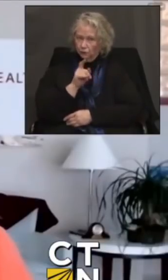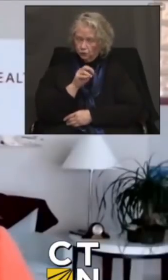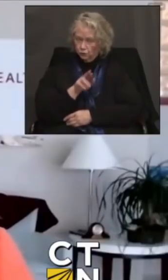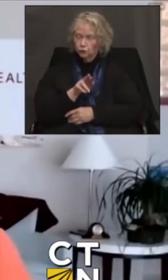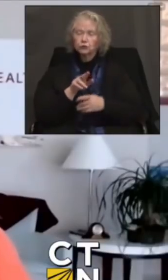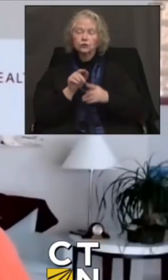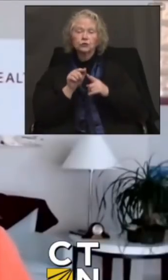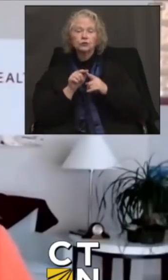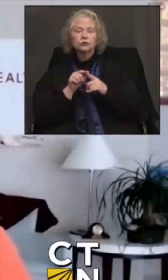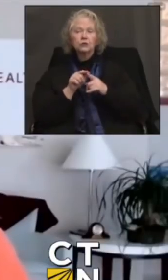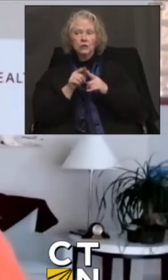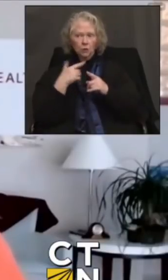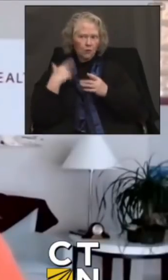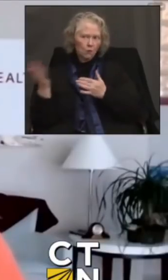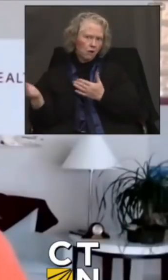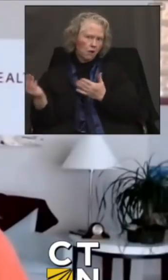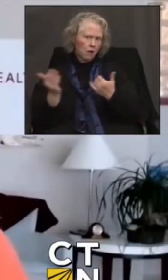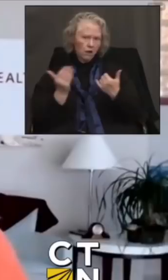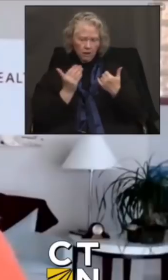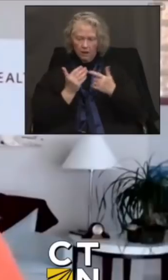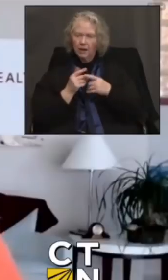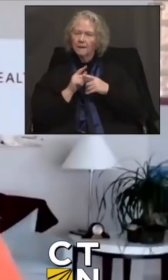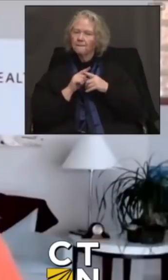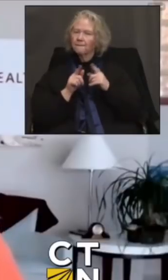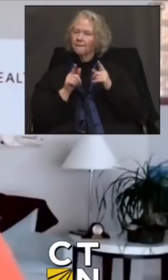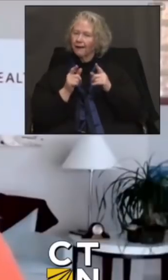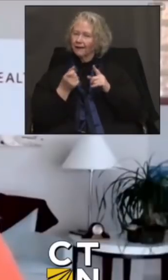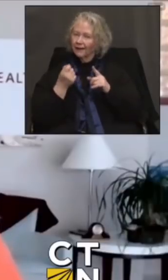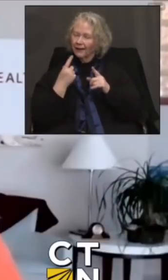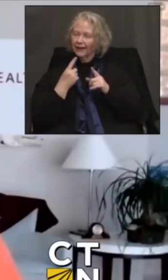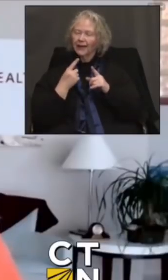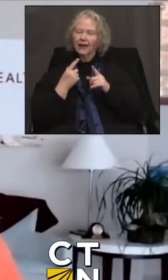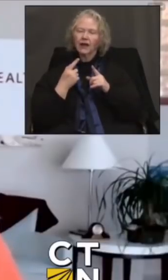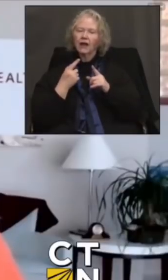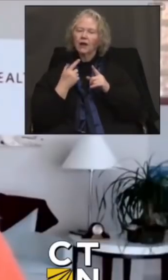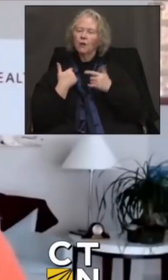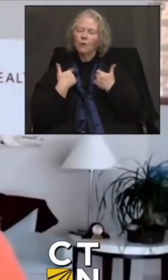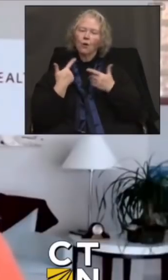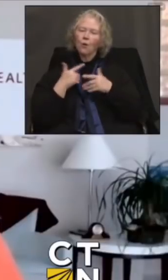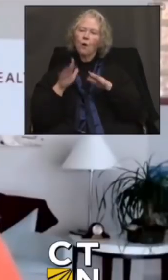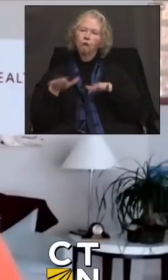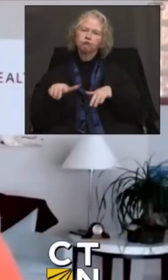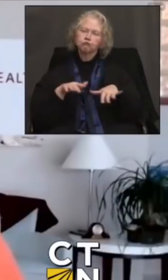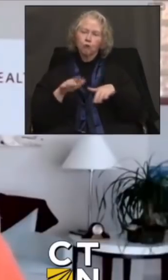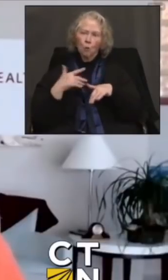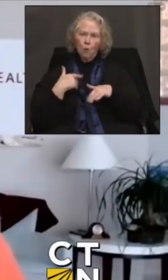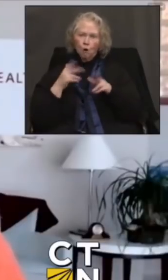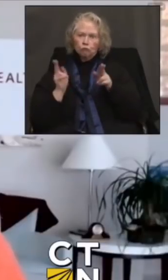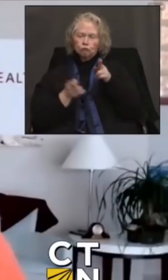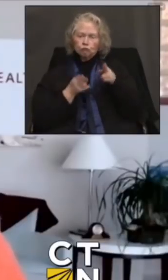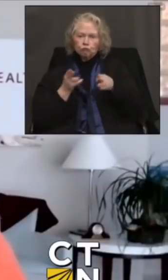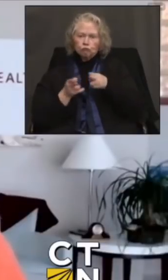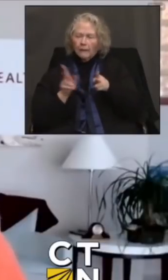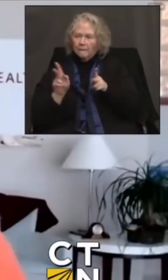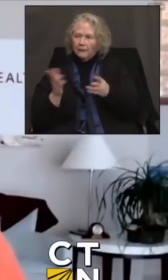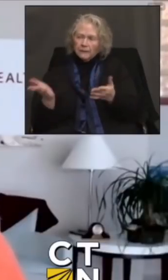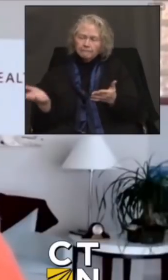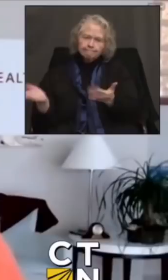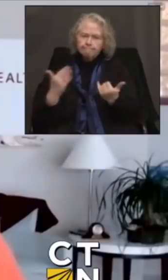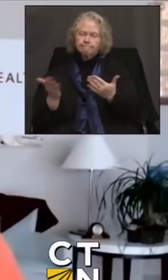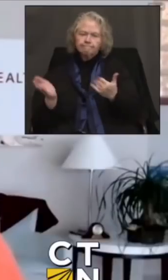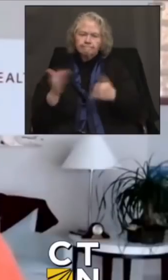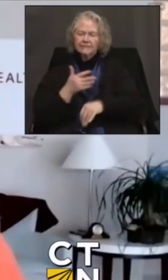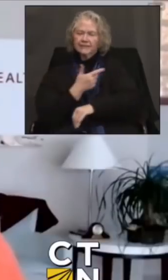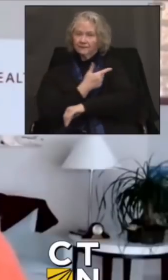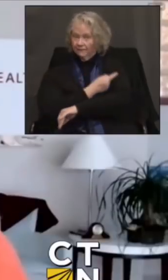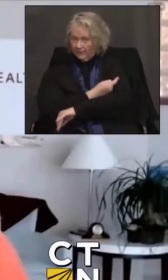But however, as the governor said, we want to accelerate the pace with which we get everyone vaccinated. And so